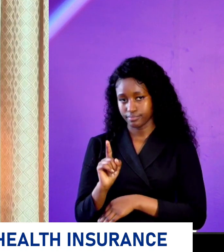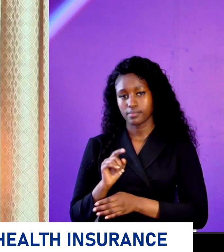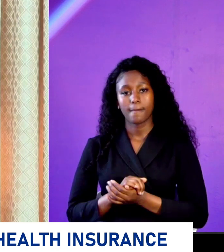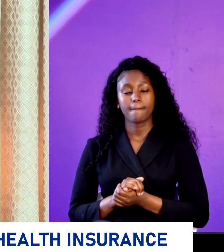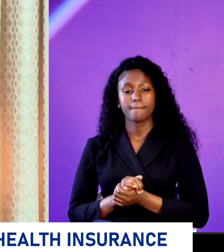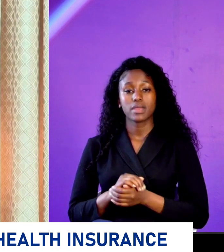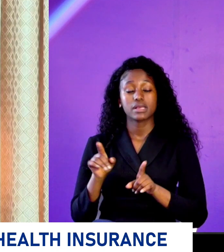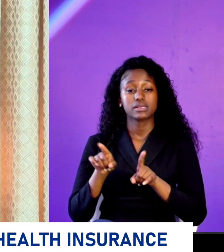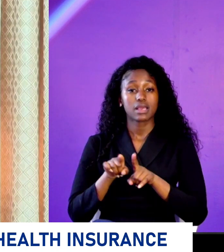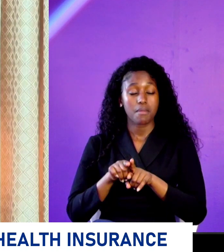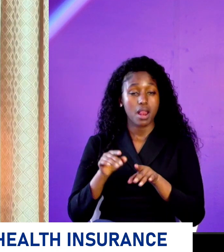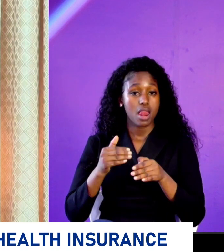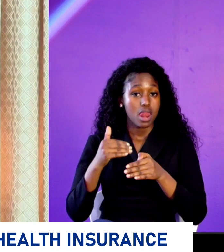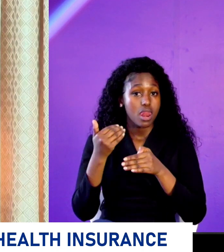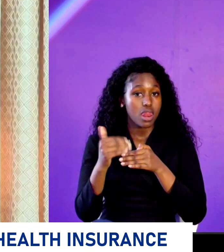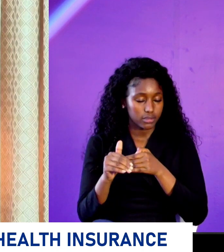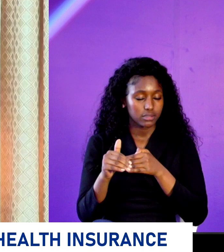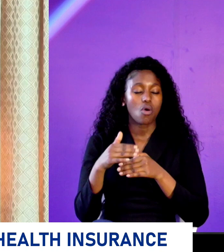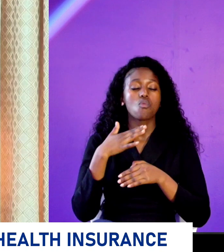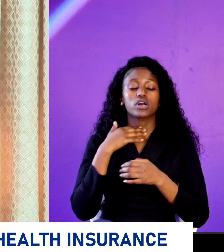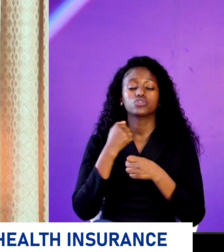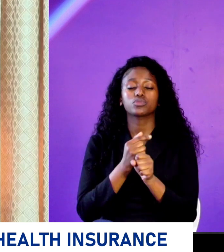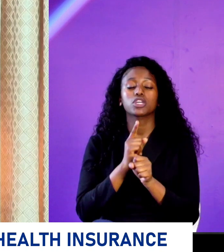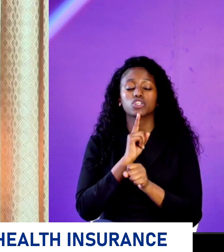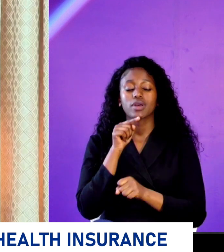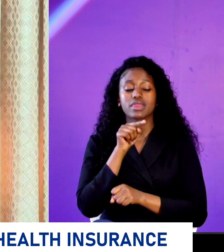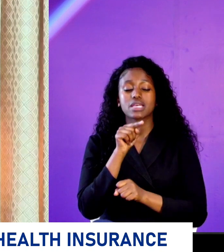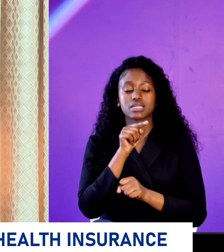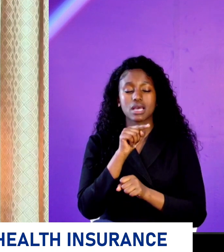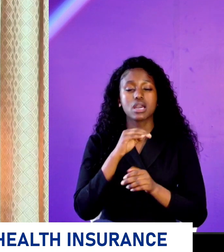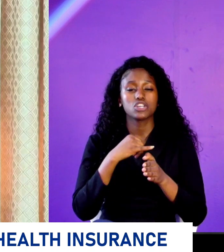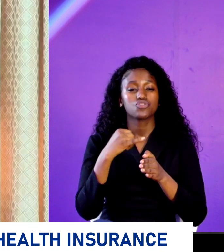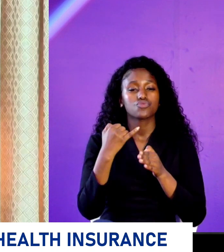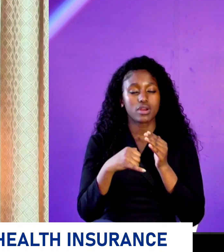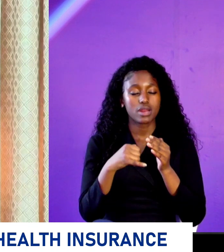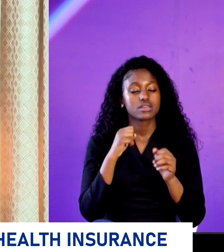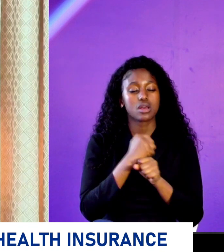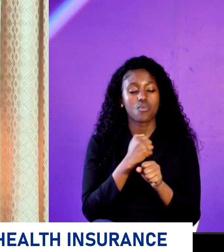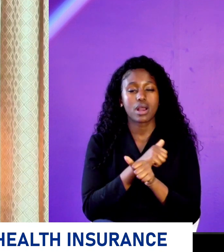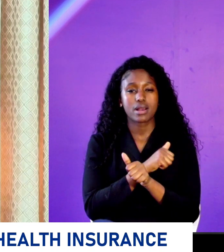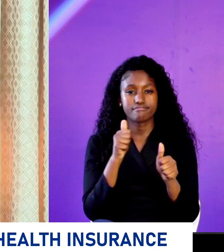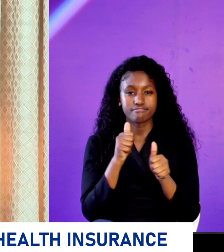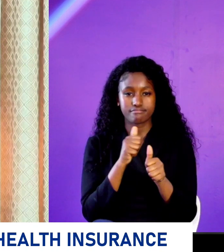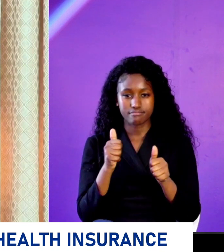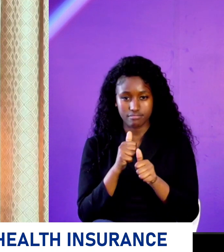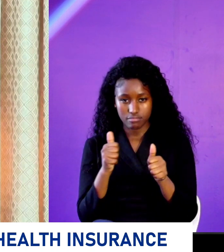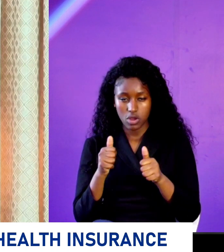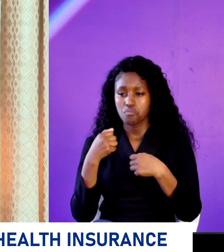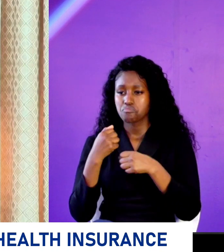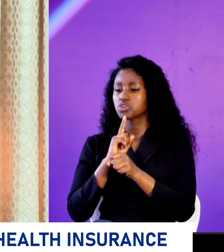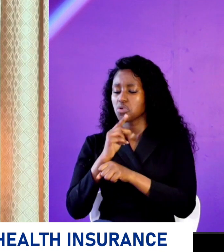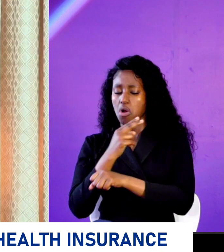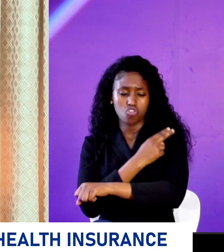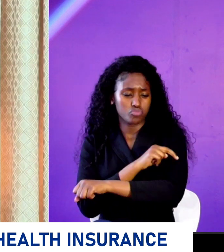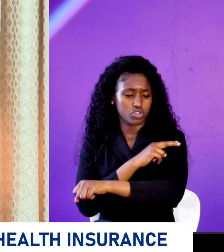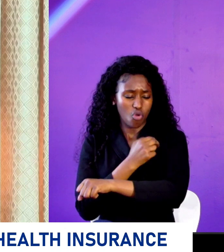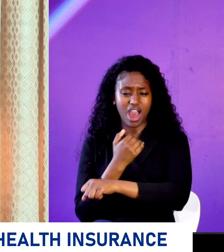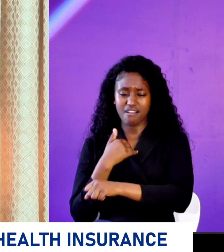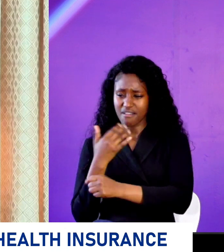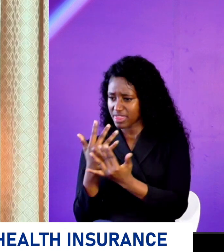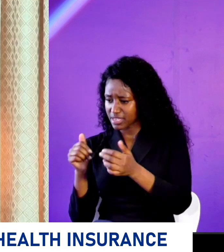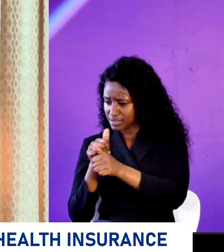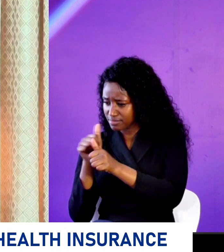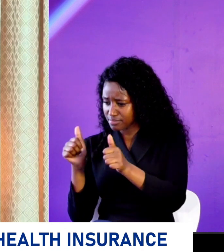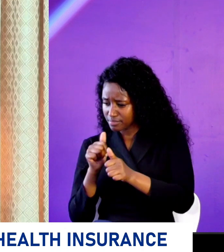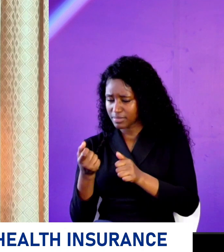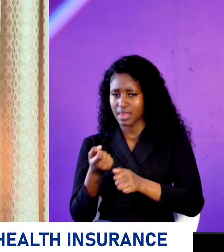the next step now is to perfect that insurance. We improve equipping hospitals, making drugs